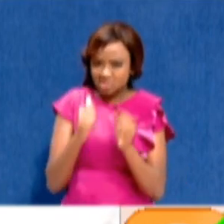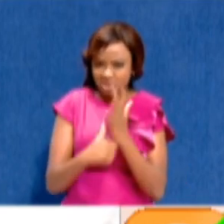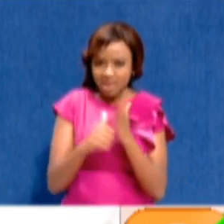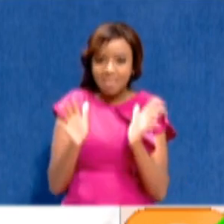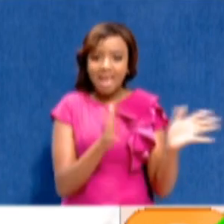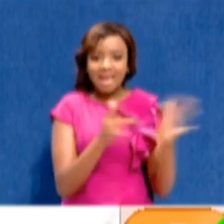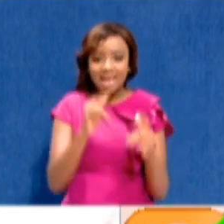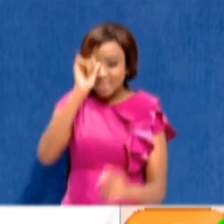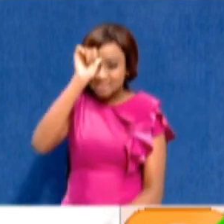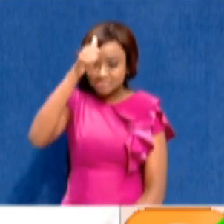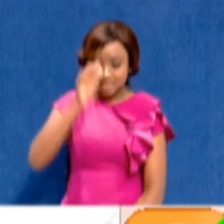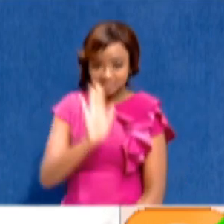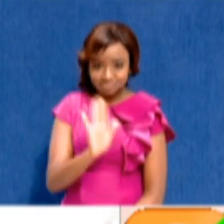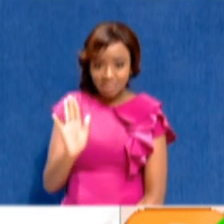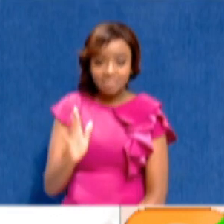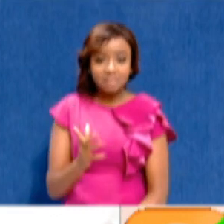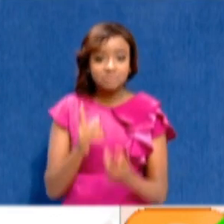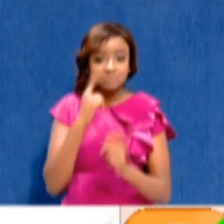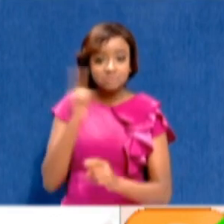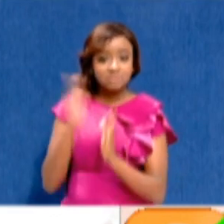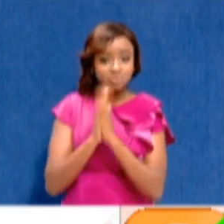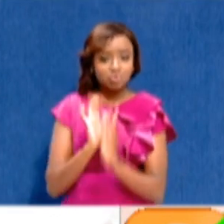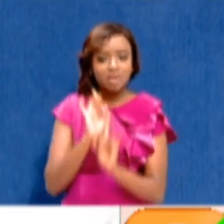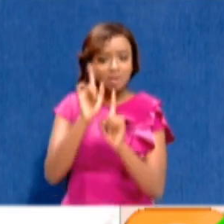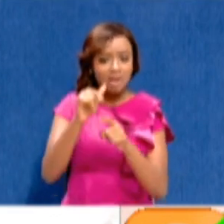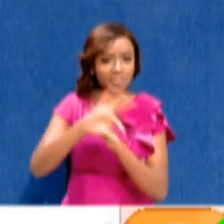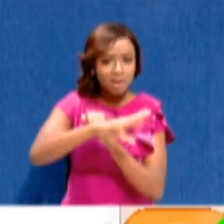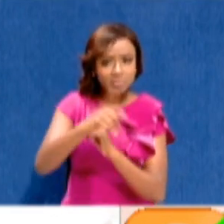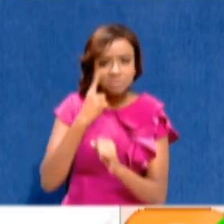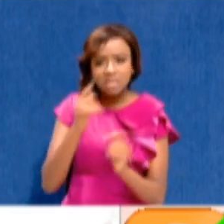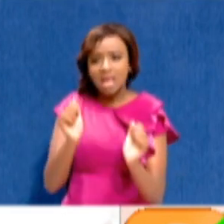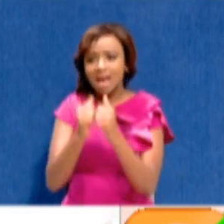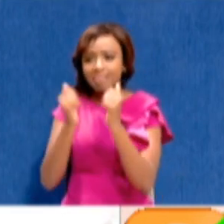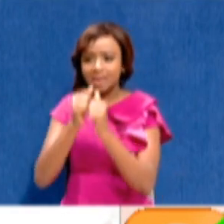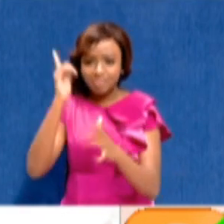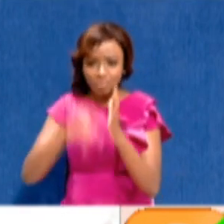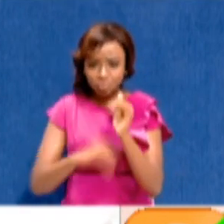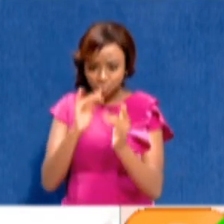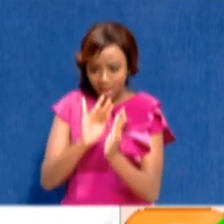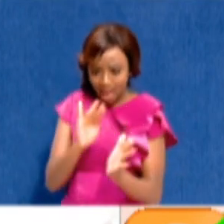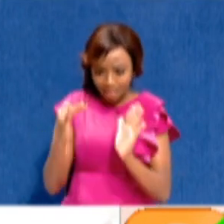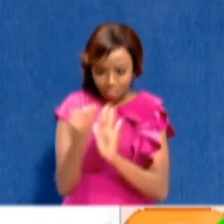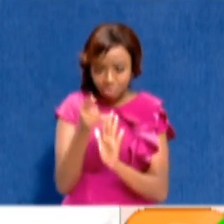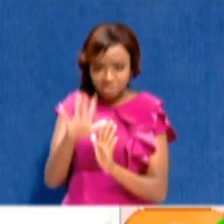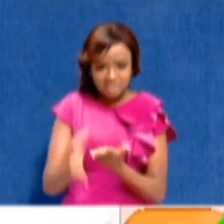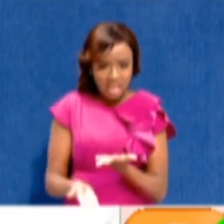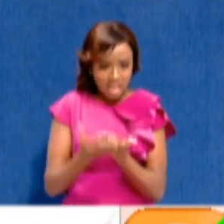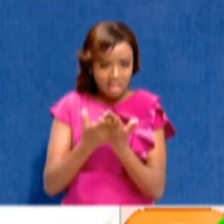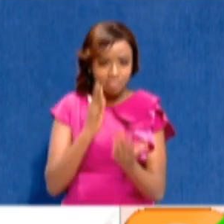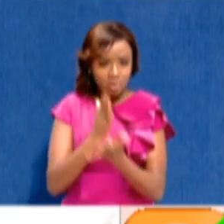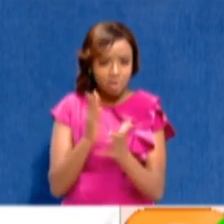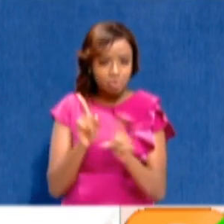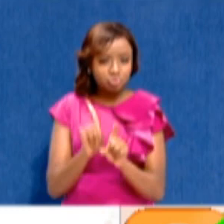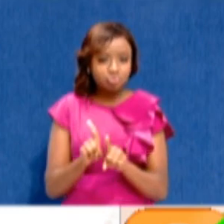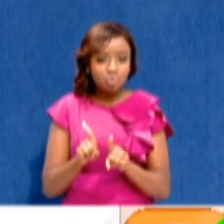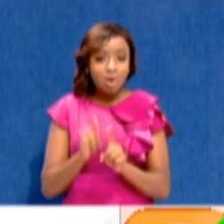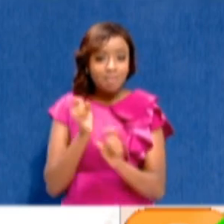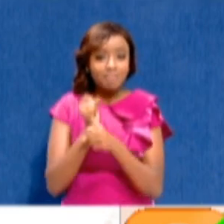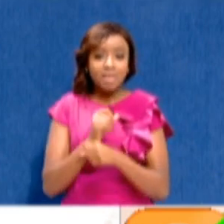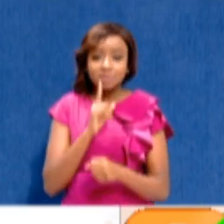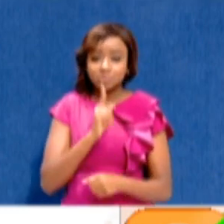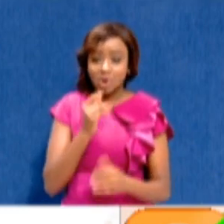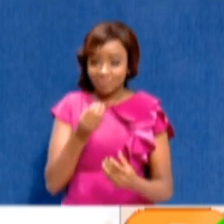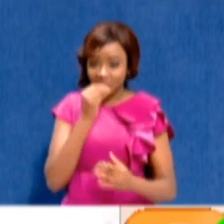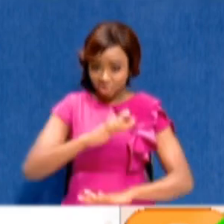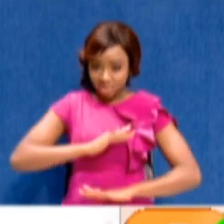taking root in the county. Denis Otieno visited the county and tells us how this approach is ensuring food security for rural